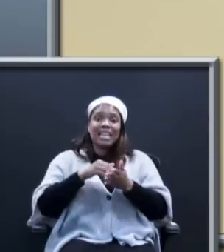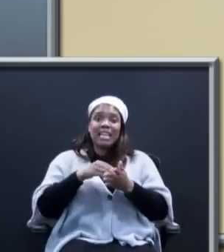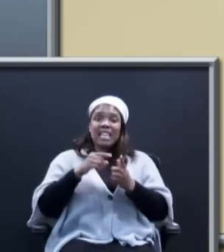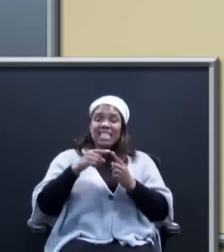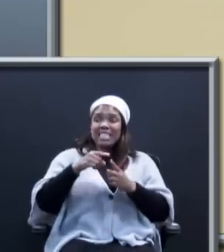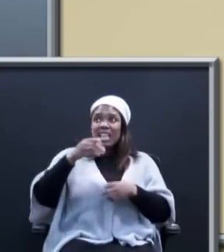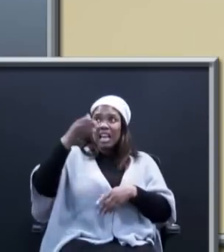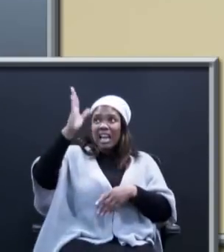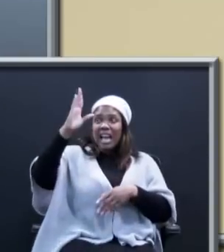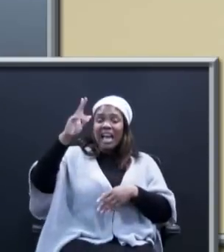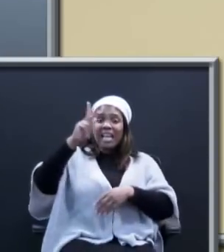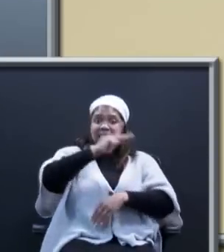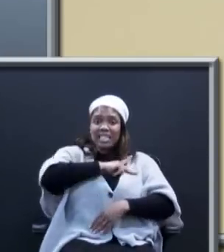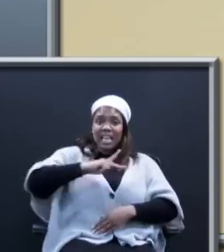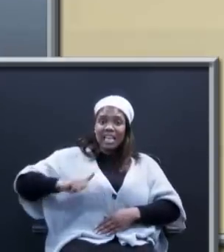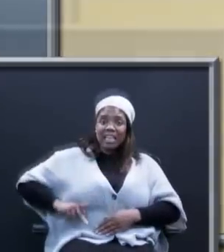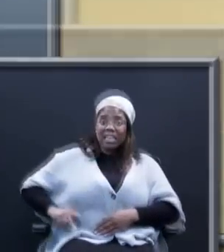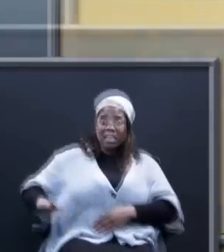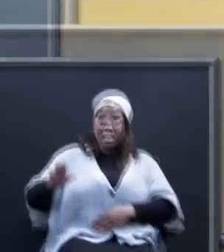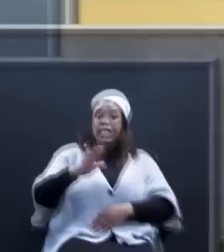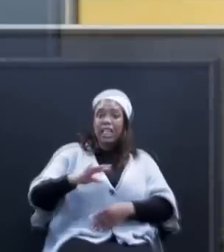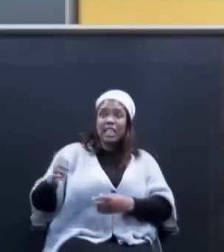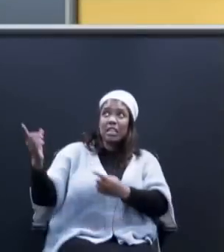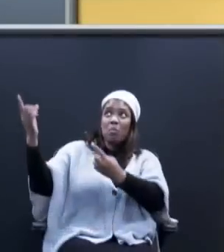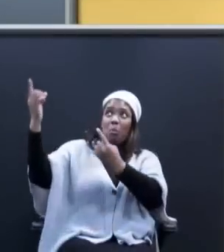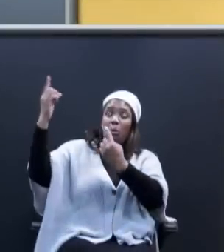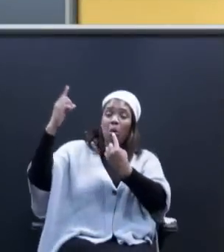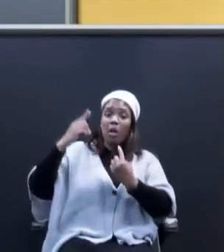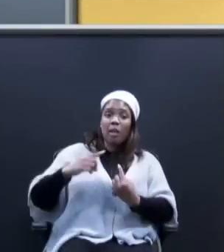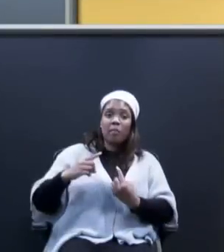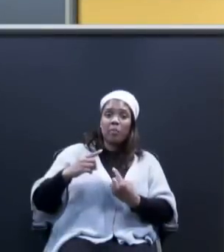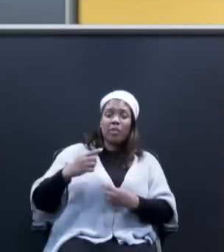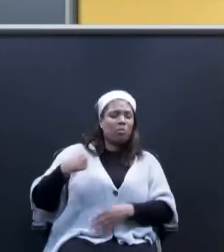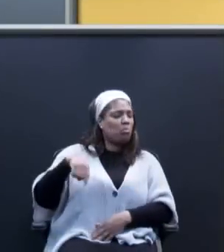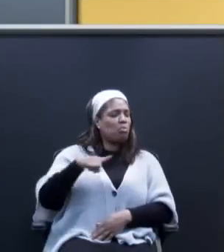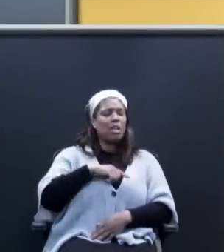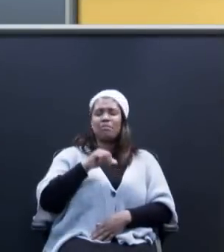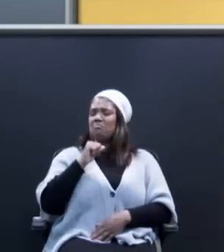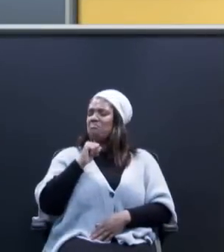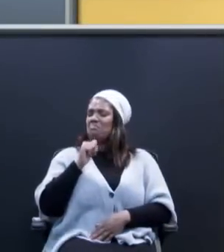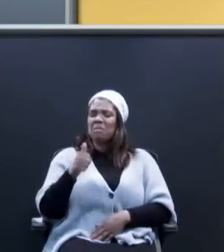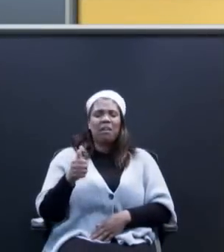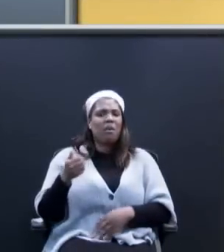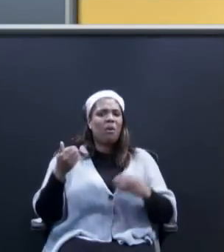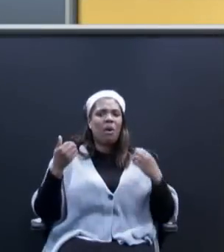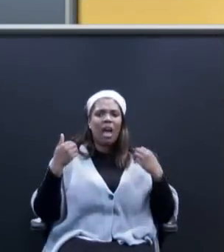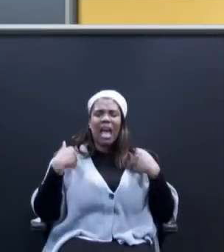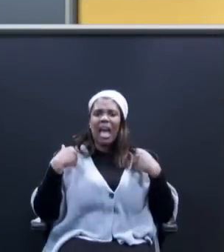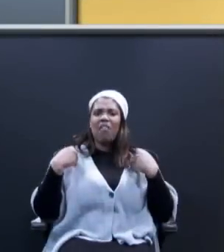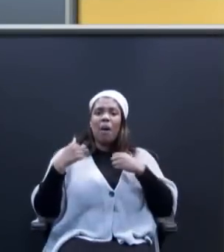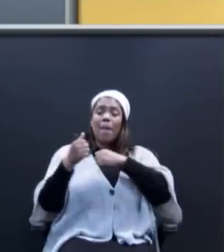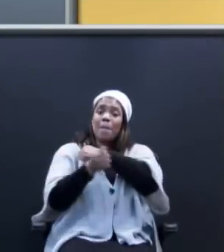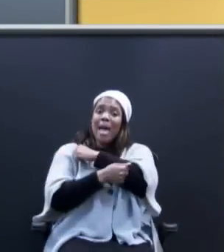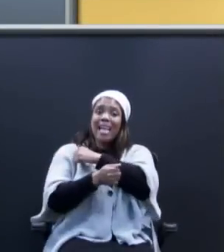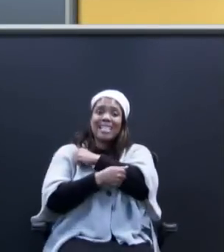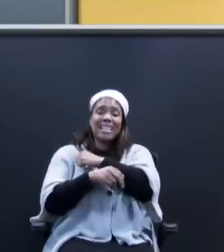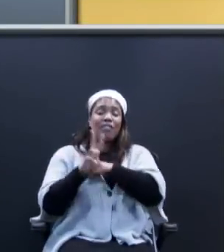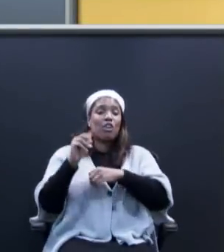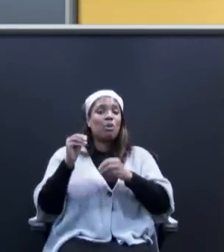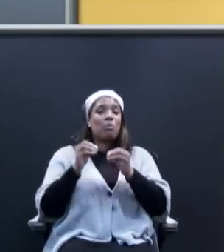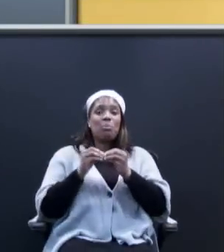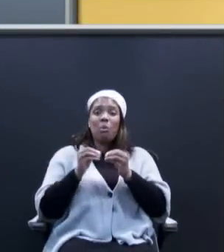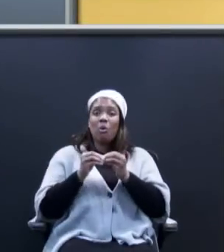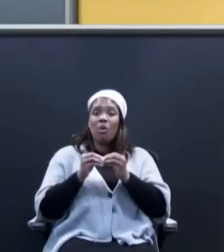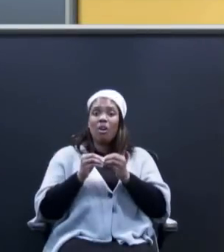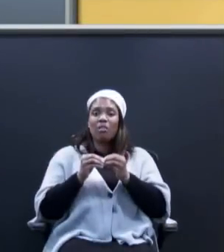it clear, isn't he? Mm-hmm. I ain't going to drink. We ain't going to have this Passover no more until the kingdom of God is here. What? That's the